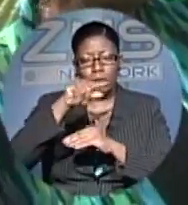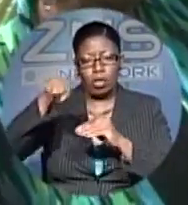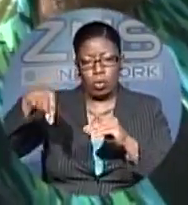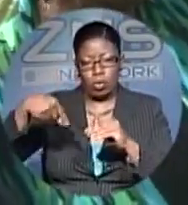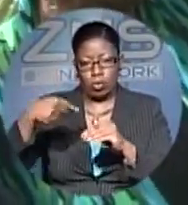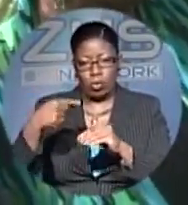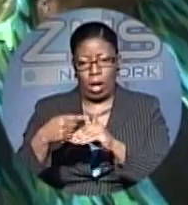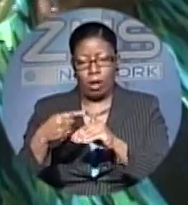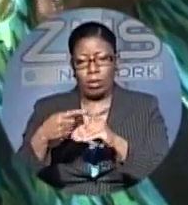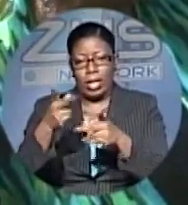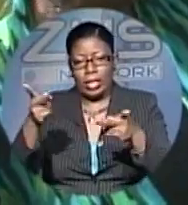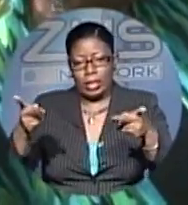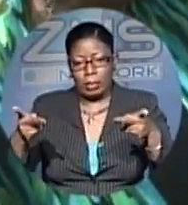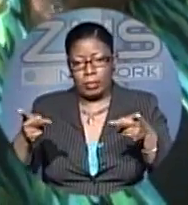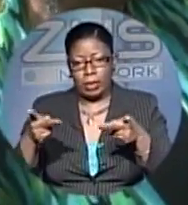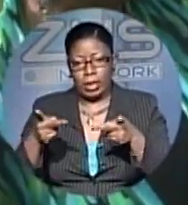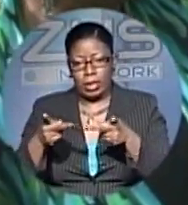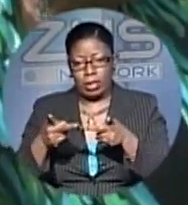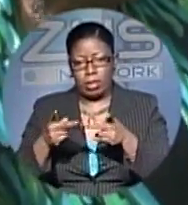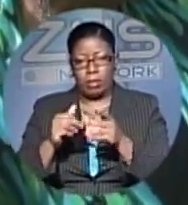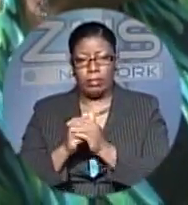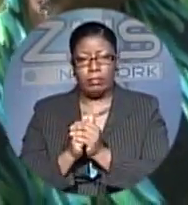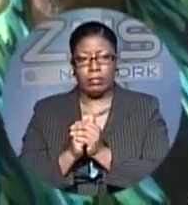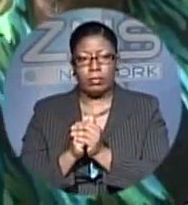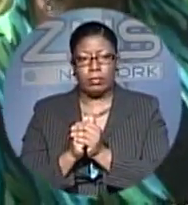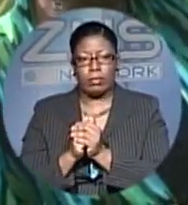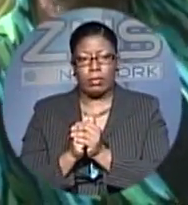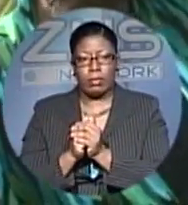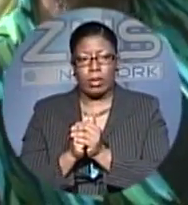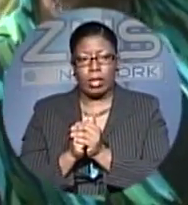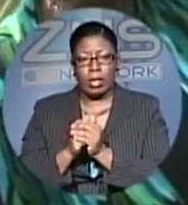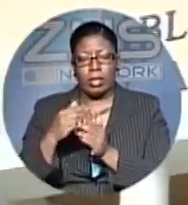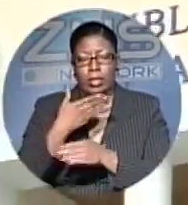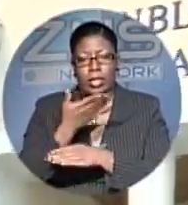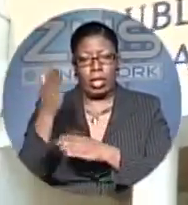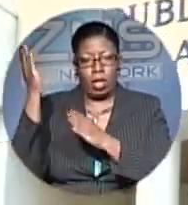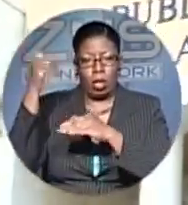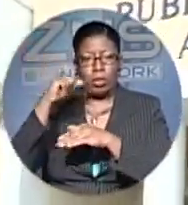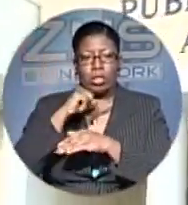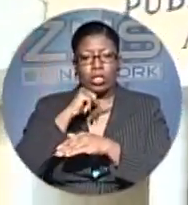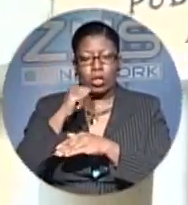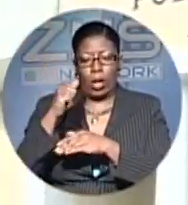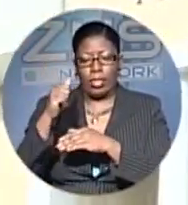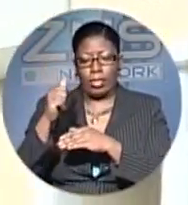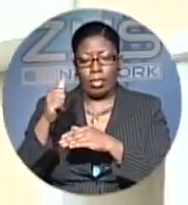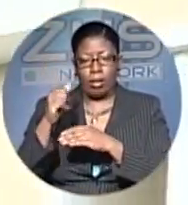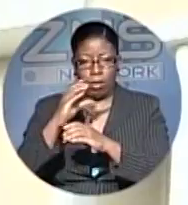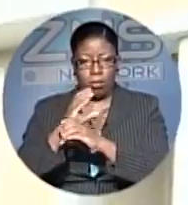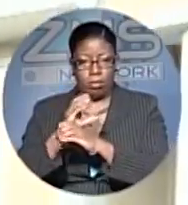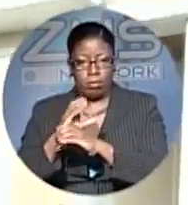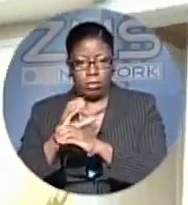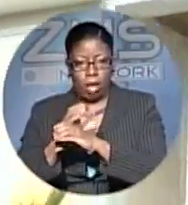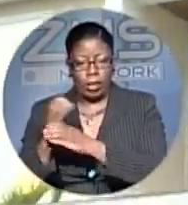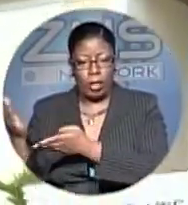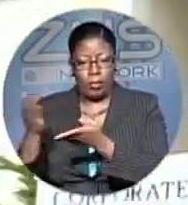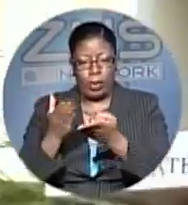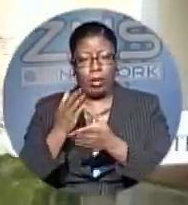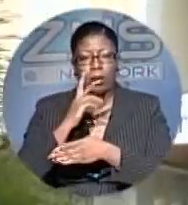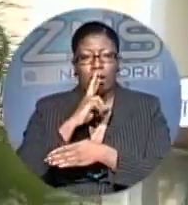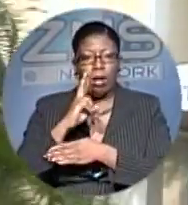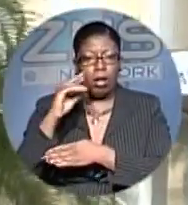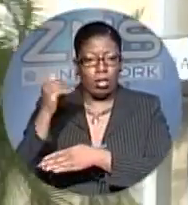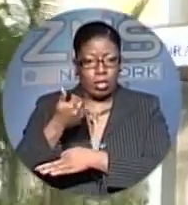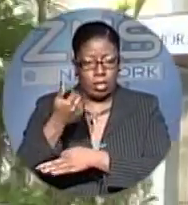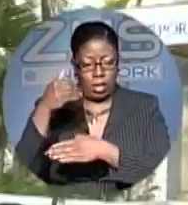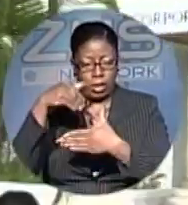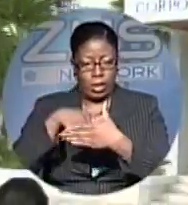Lord, I hope they say in the house they bring my son in. Meantime, Cox said he agreed to have the body brought to